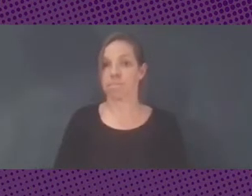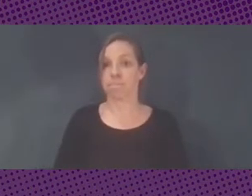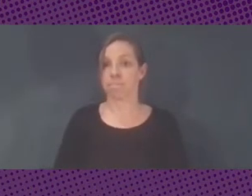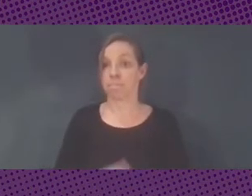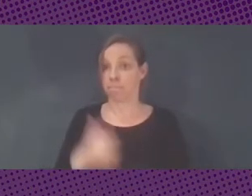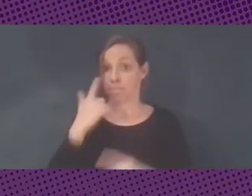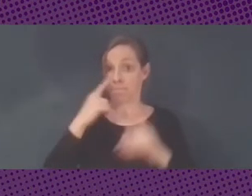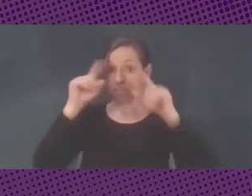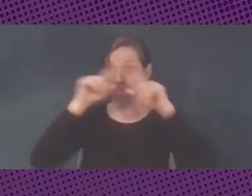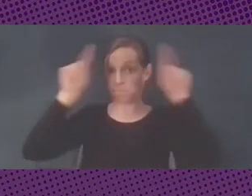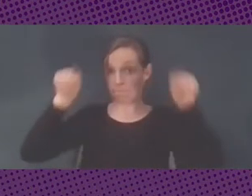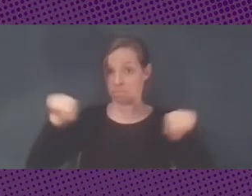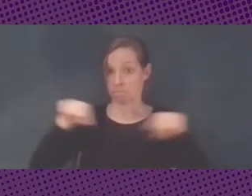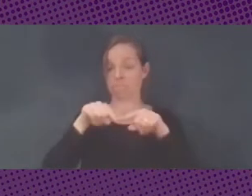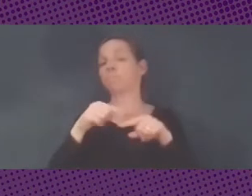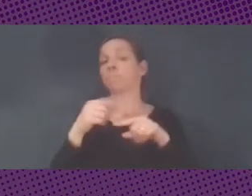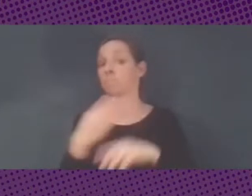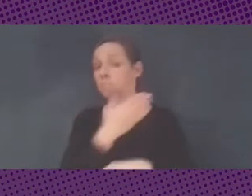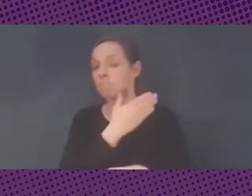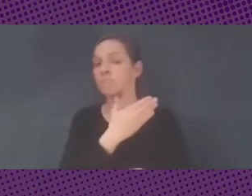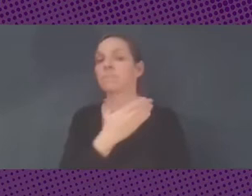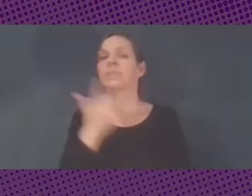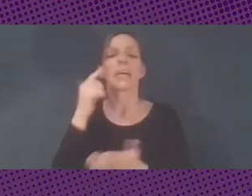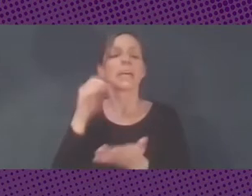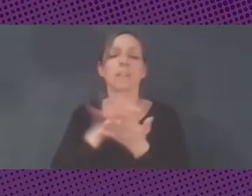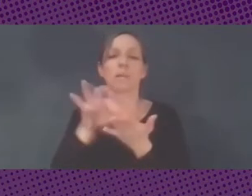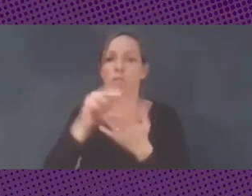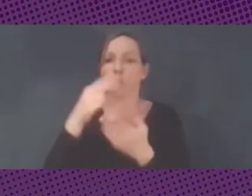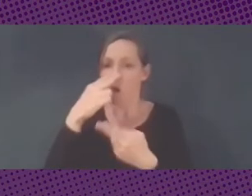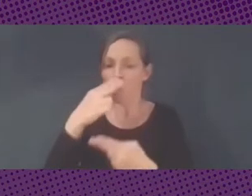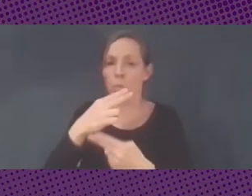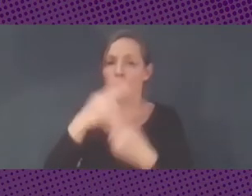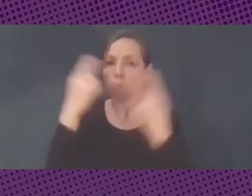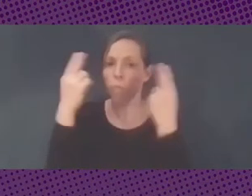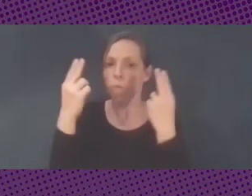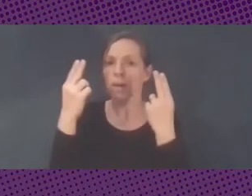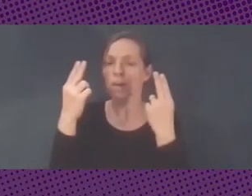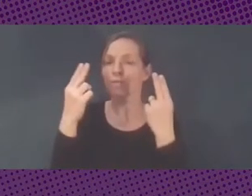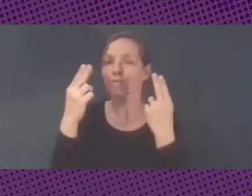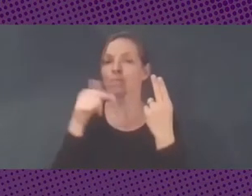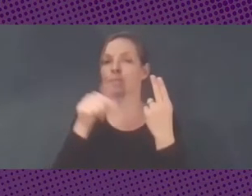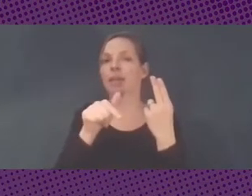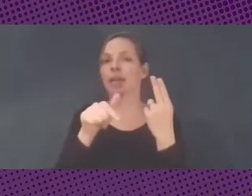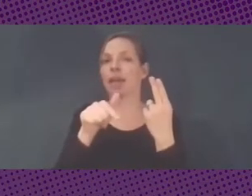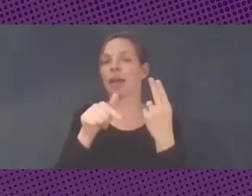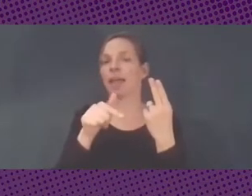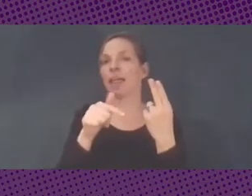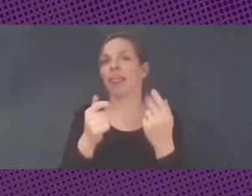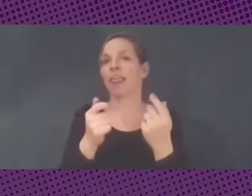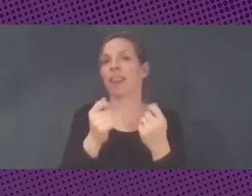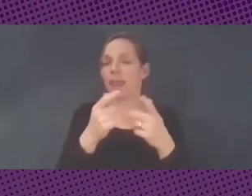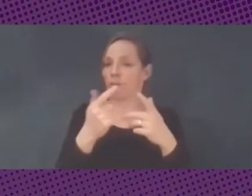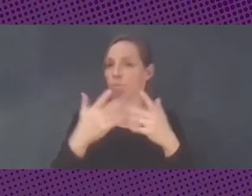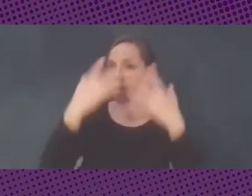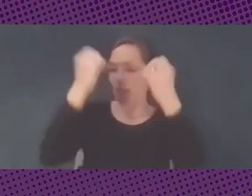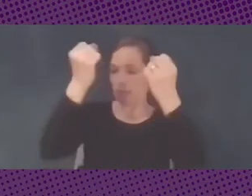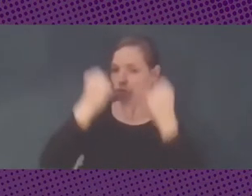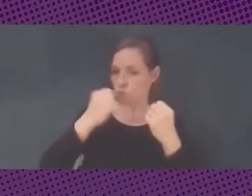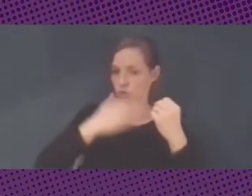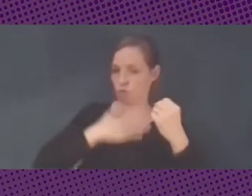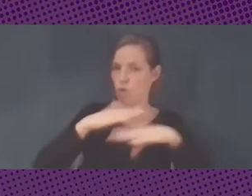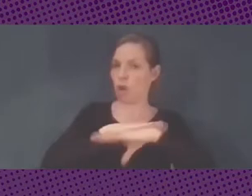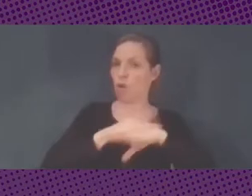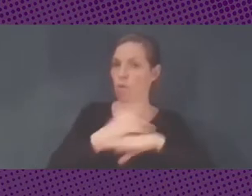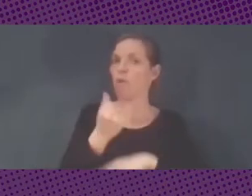becoming an asset class for institutional investors. And the state is no longer a direct